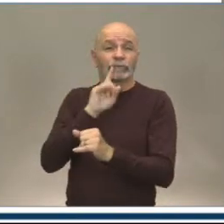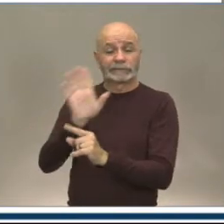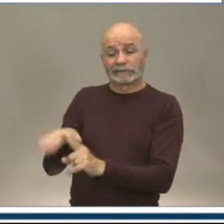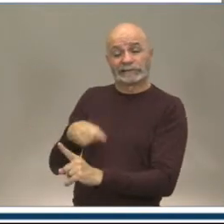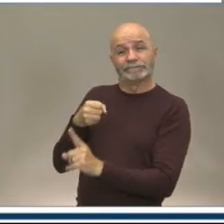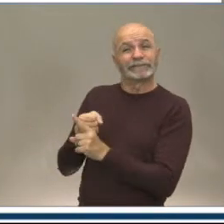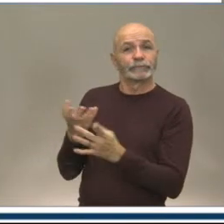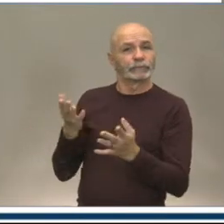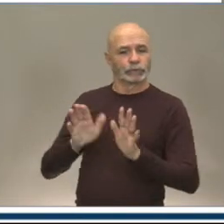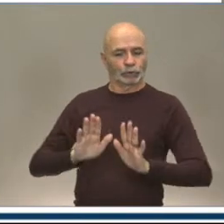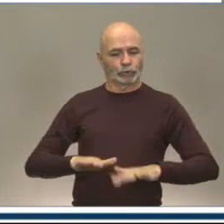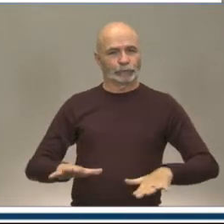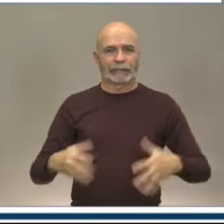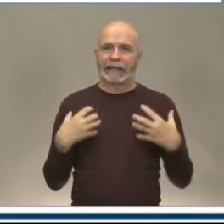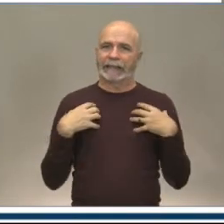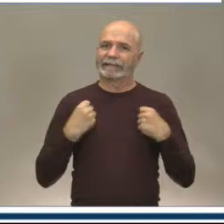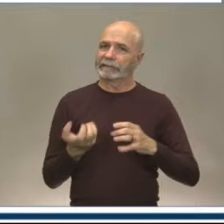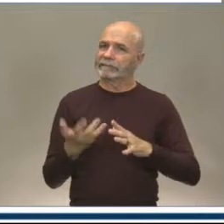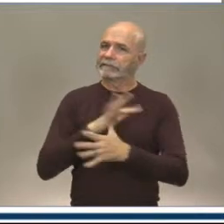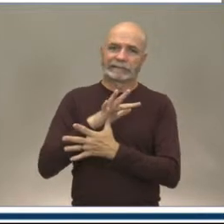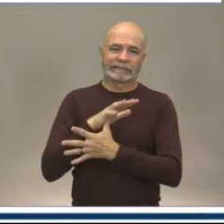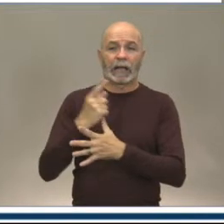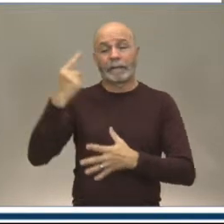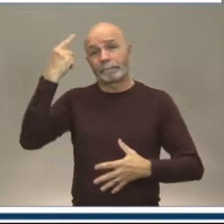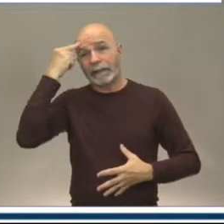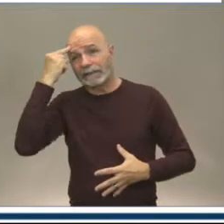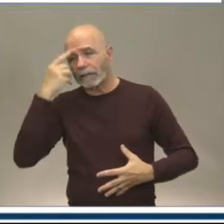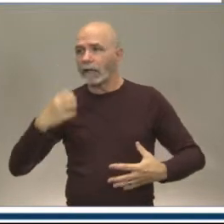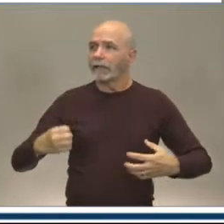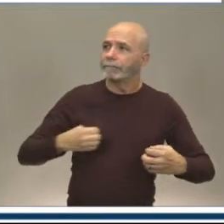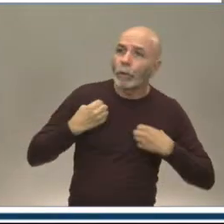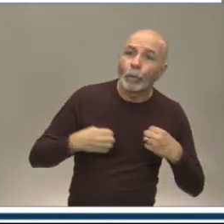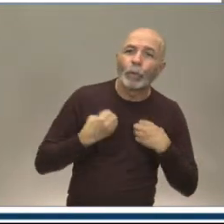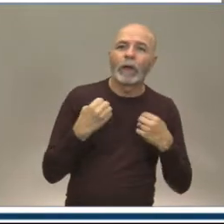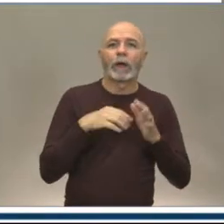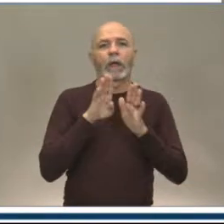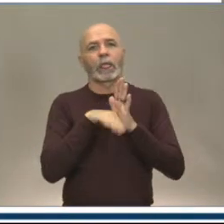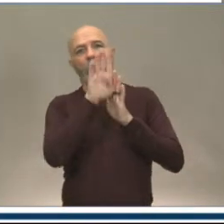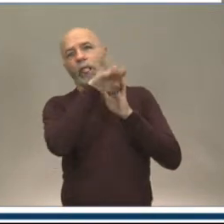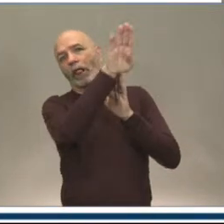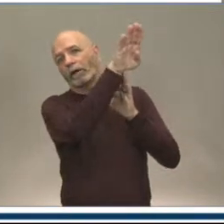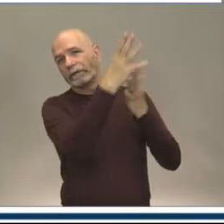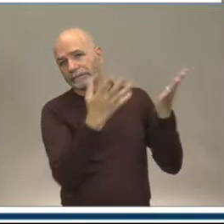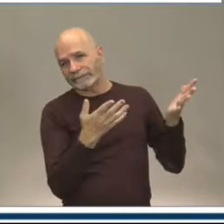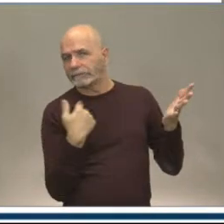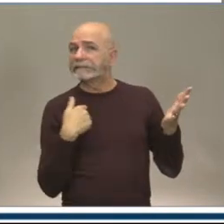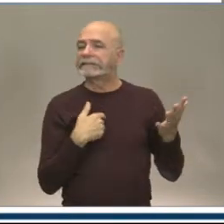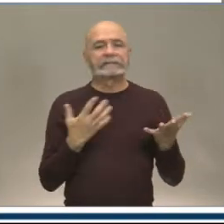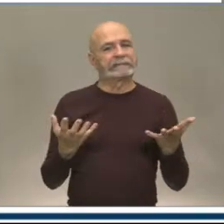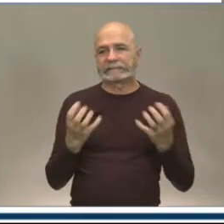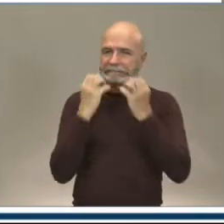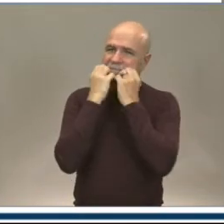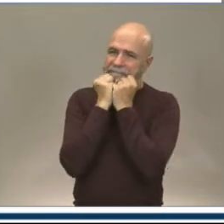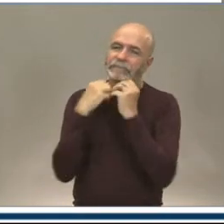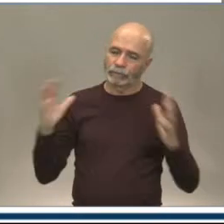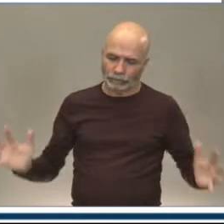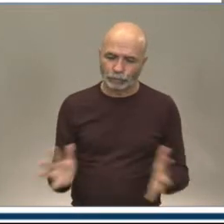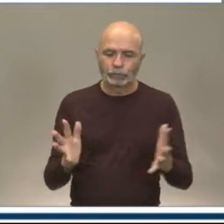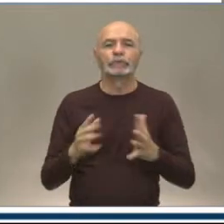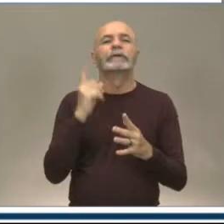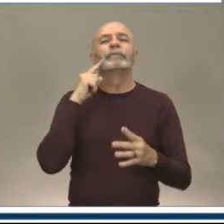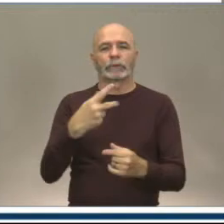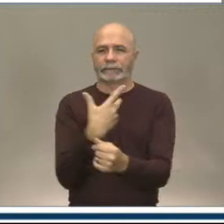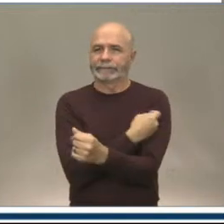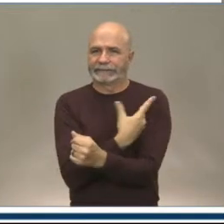health. So the way we get out of this is having those kids vaccinated. So I think we need to think